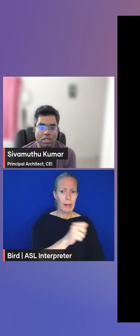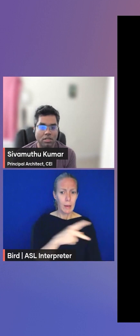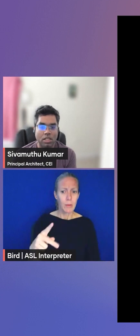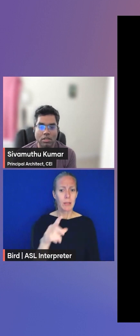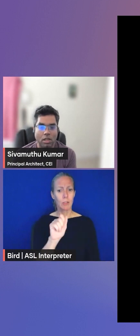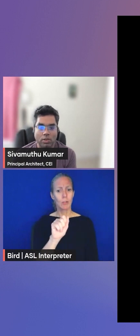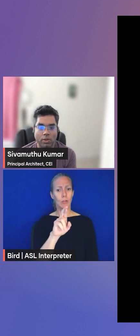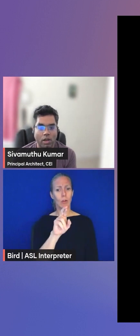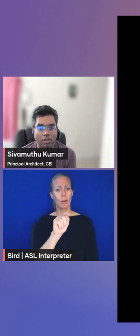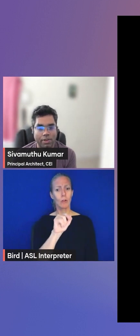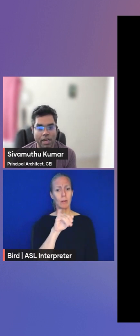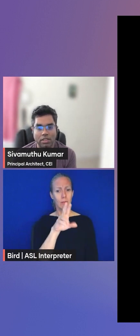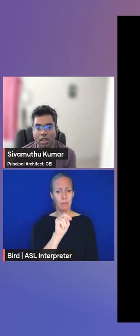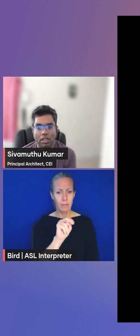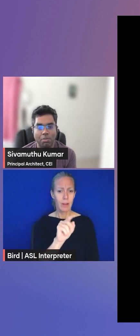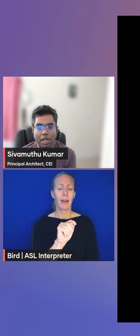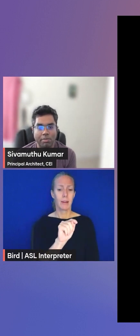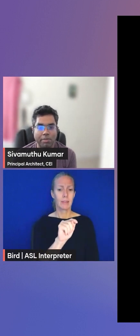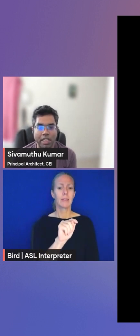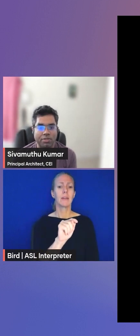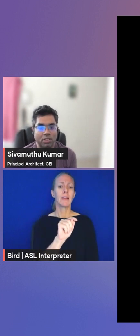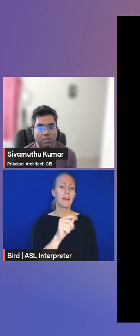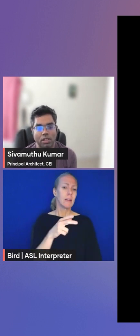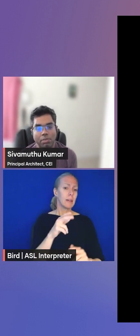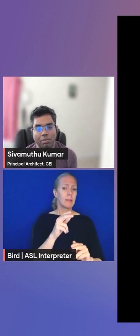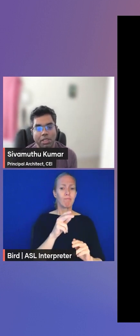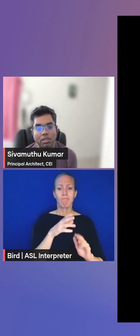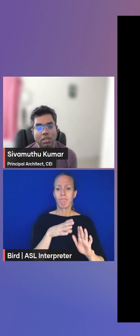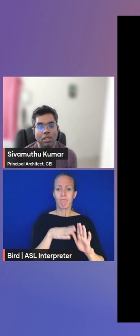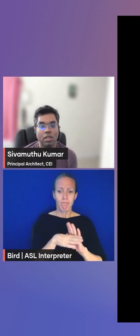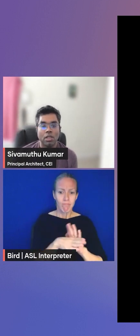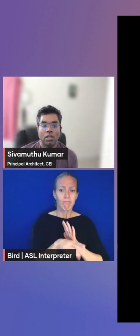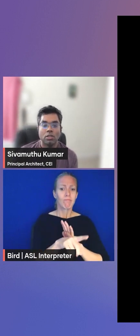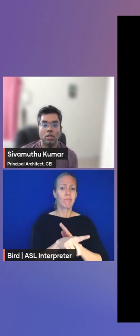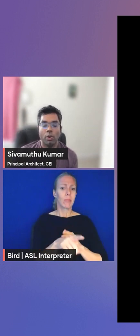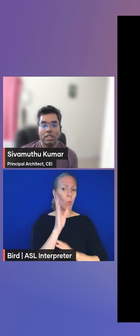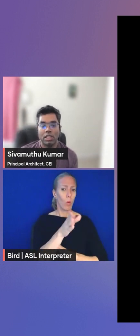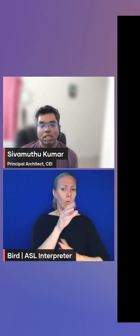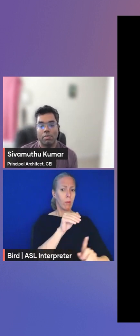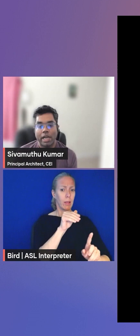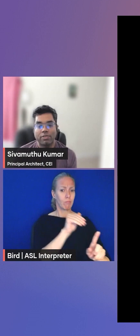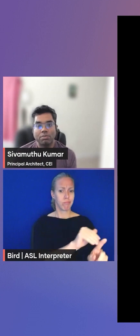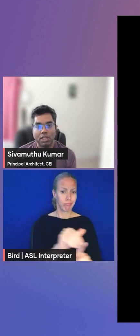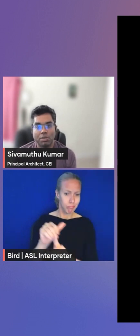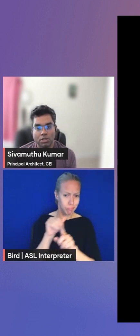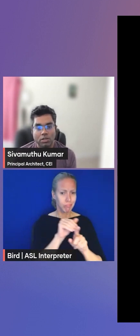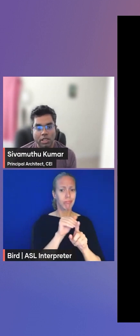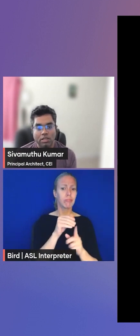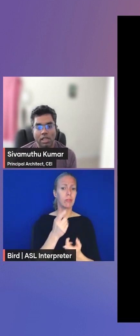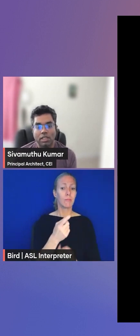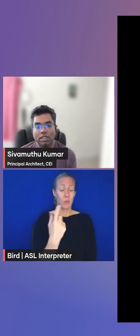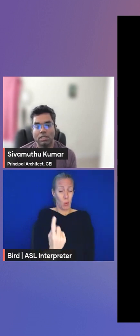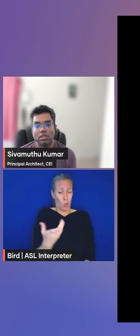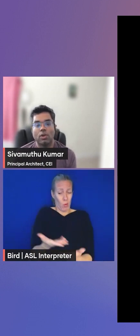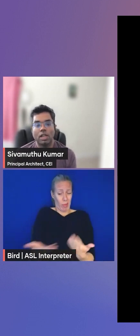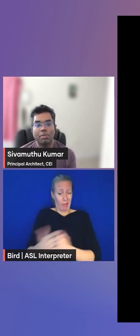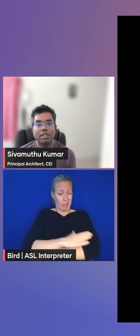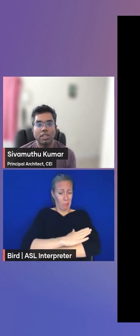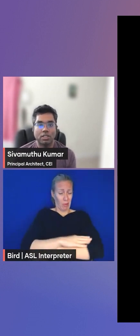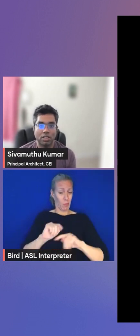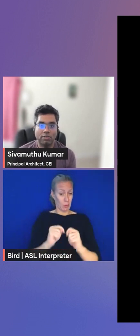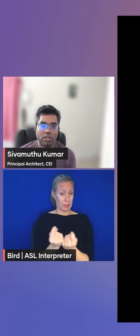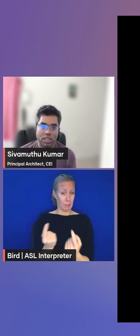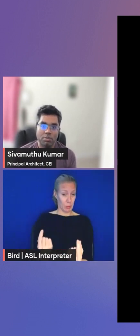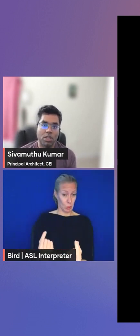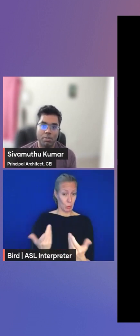Docker images, that is also an artifact, or deployment manifest for deployment. So the one thing the platform team is doing is like they just